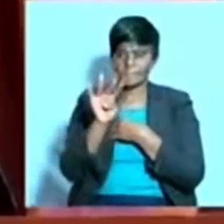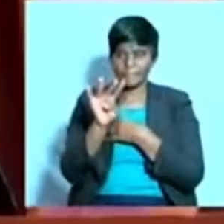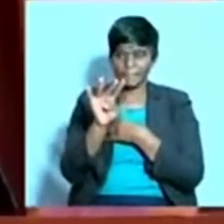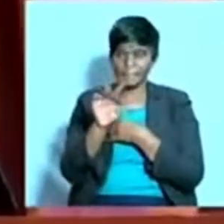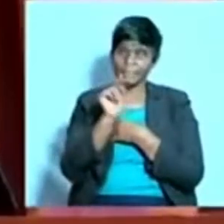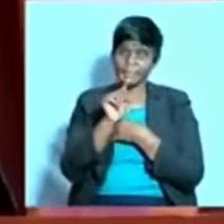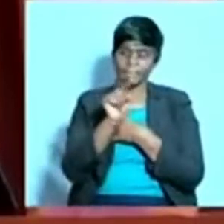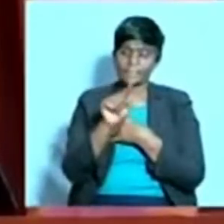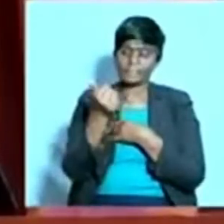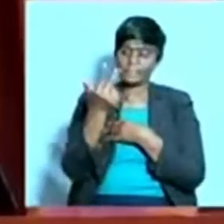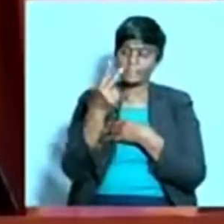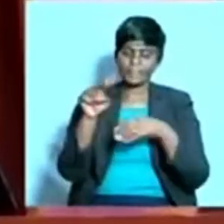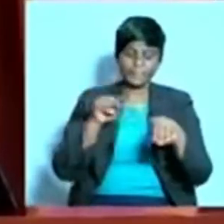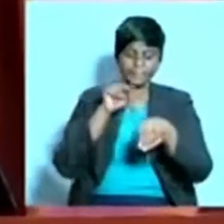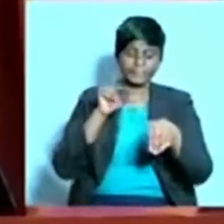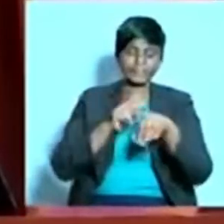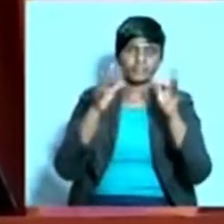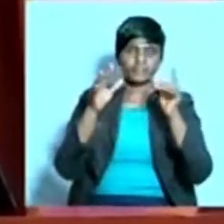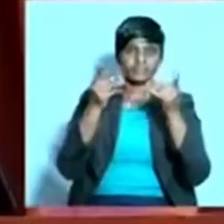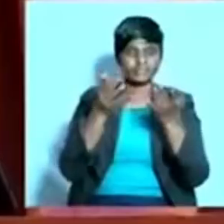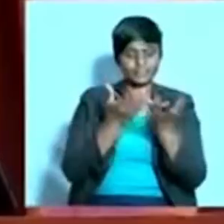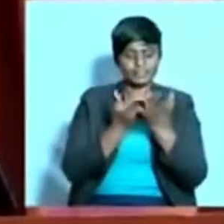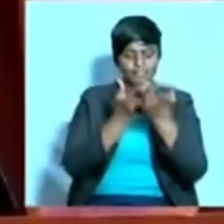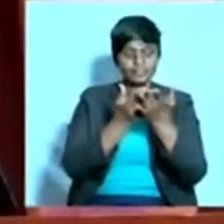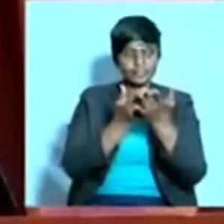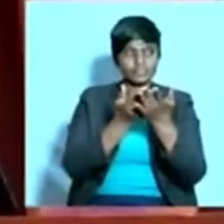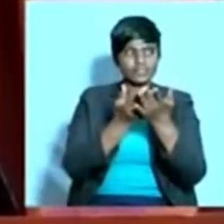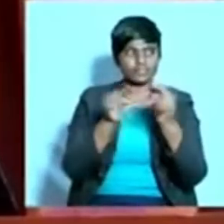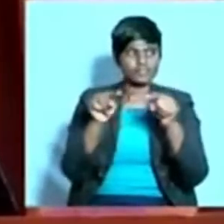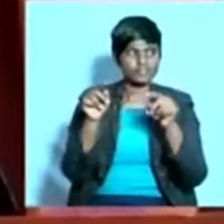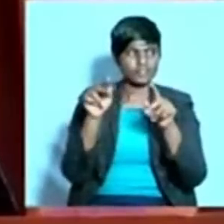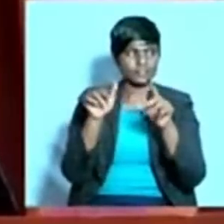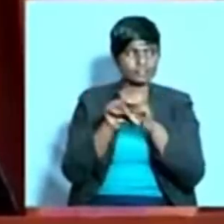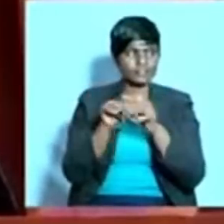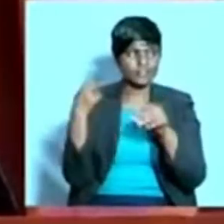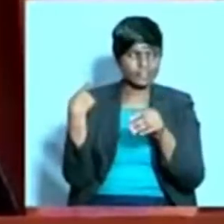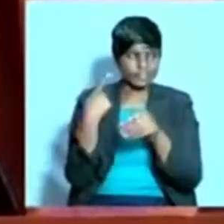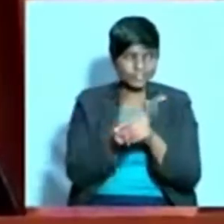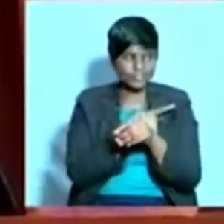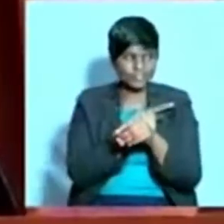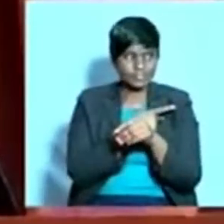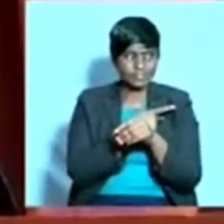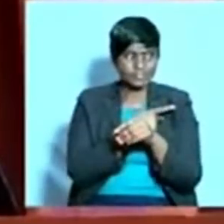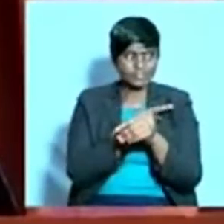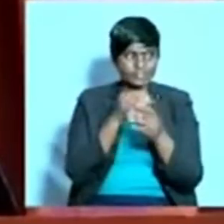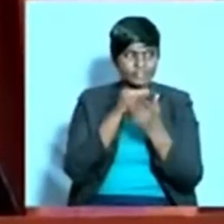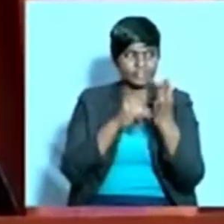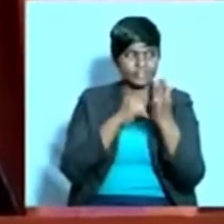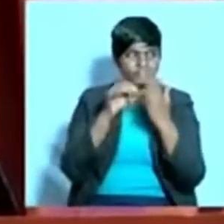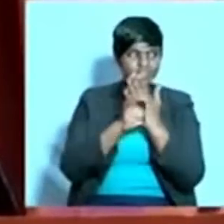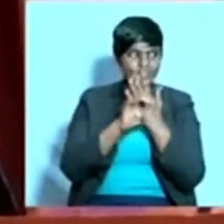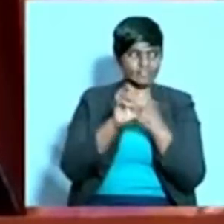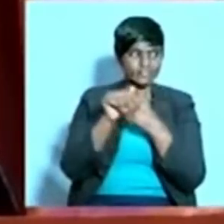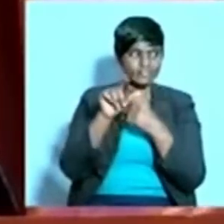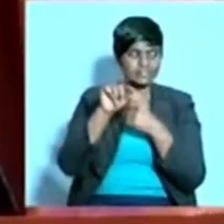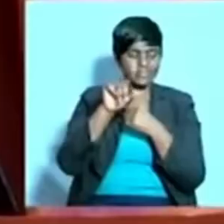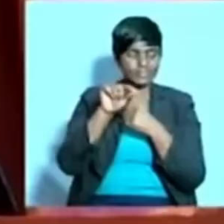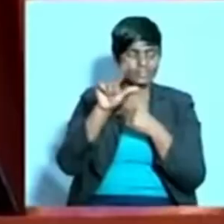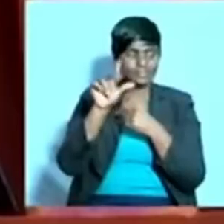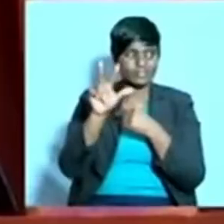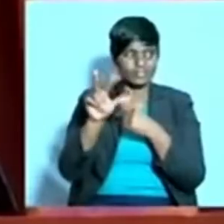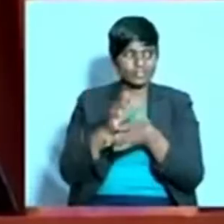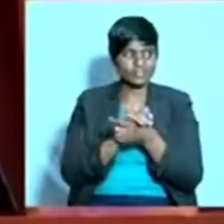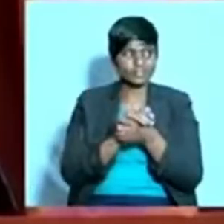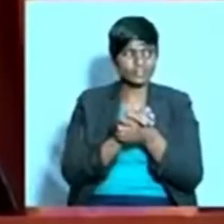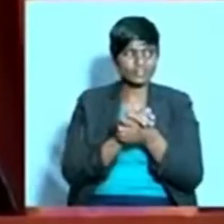of the 13th National Assembly. This document was laid on the table of the House on June 19, 2024. You